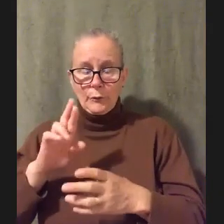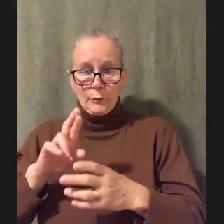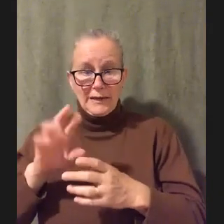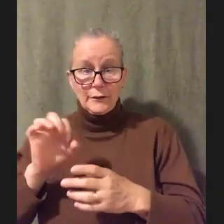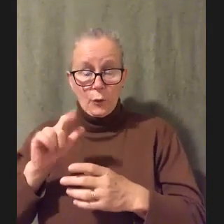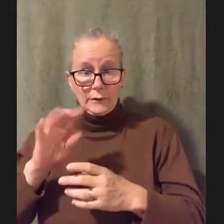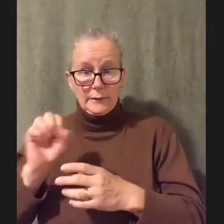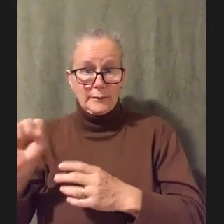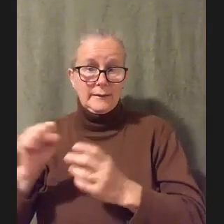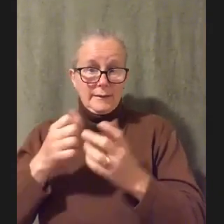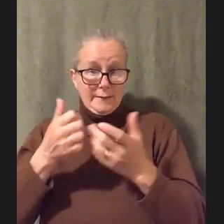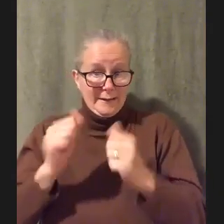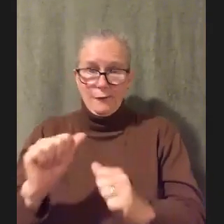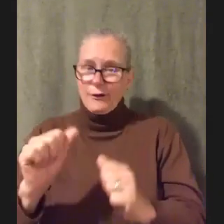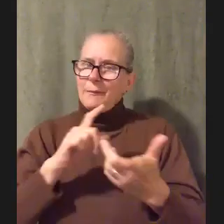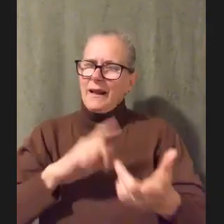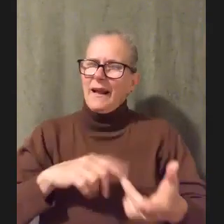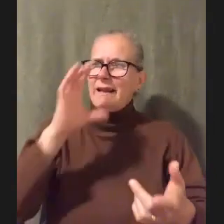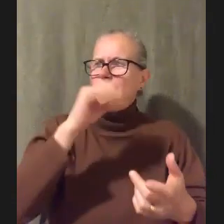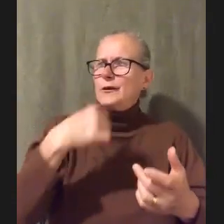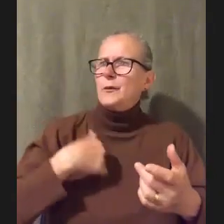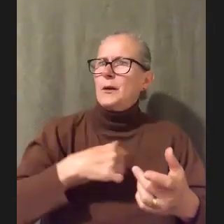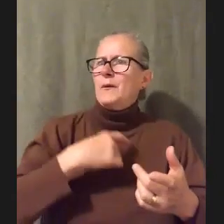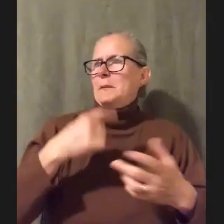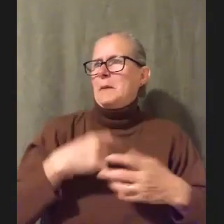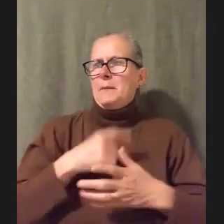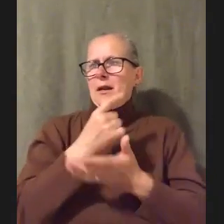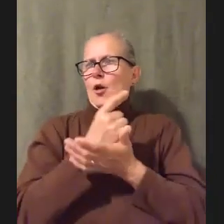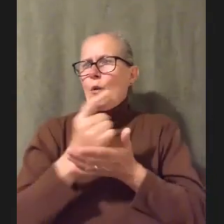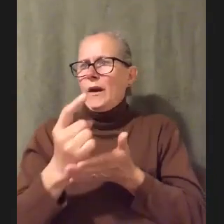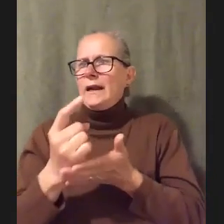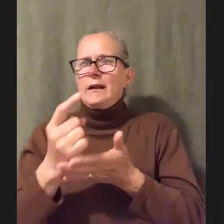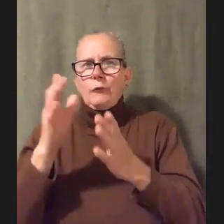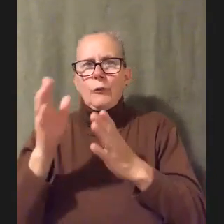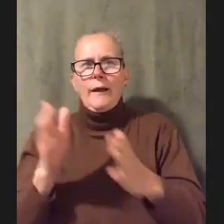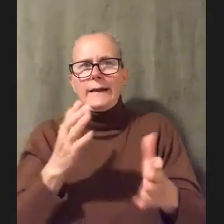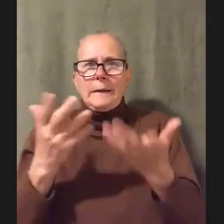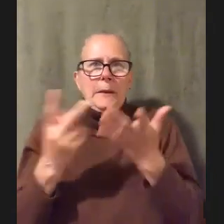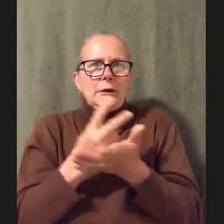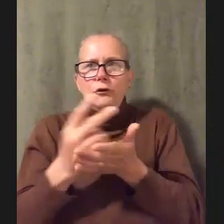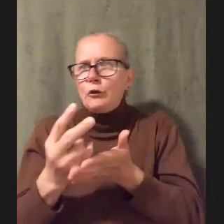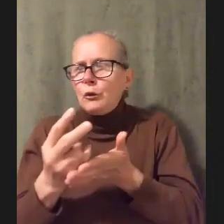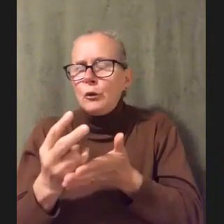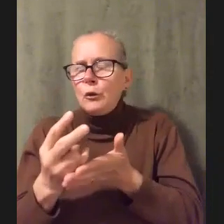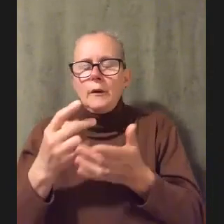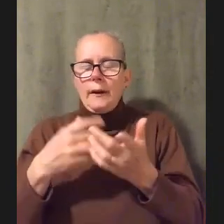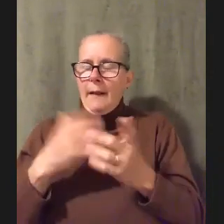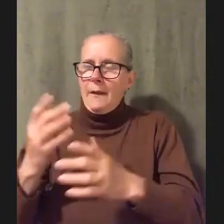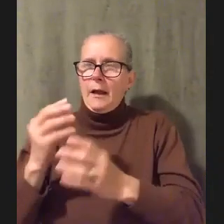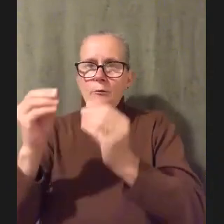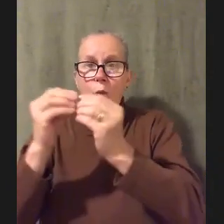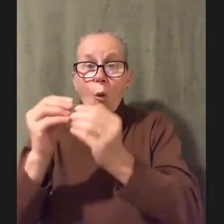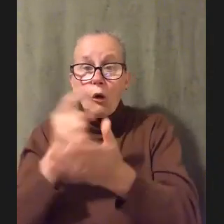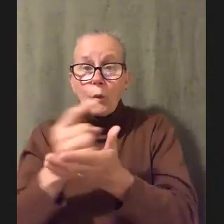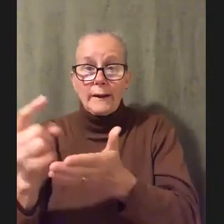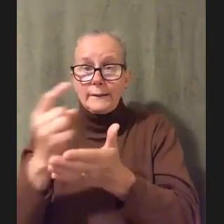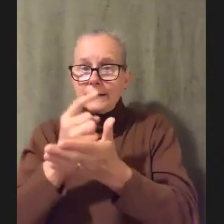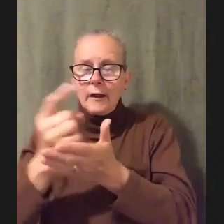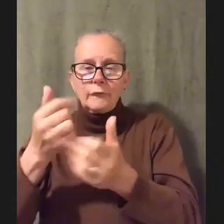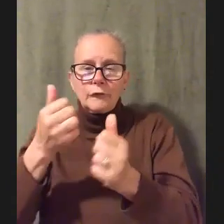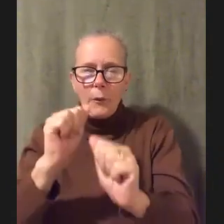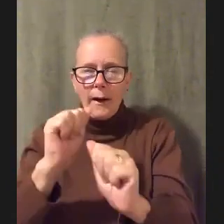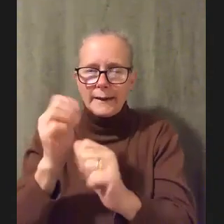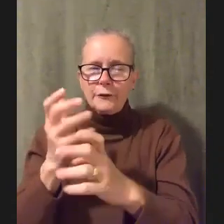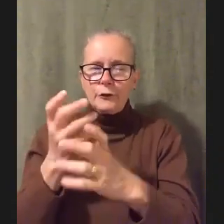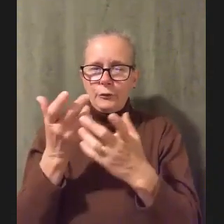is, we're looking at maybe a week or two of planning and then another several weeks, I imagine, of trying to